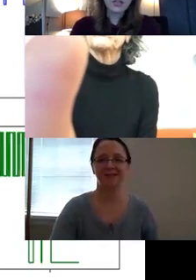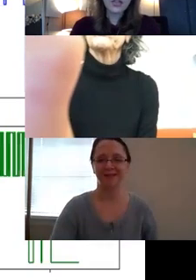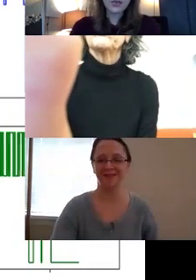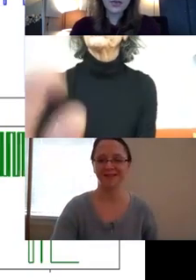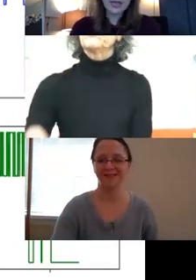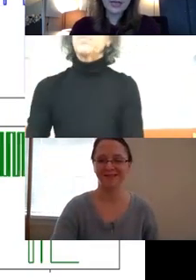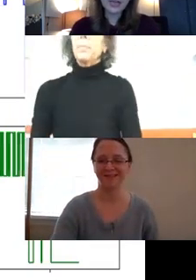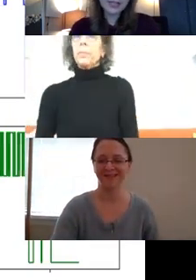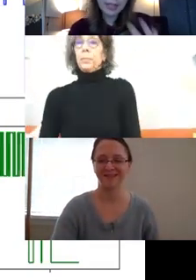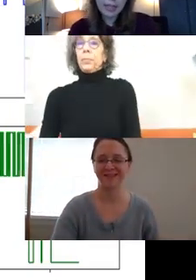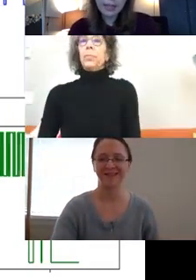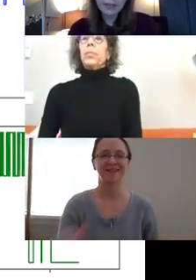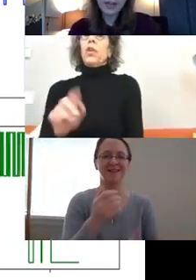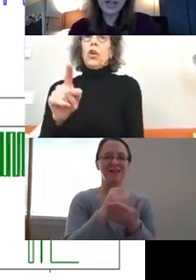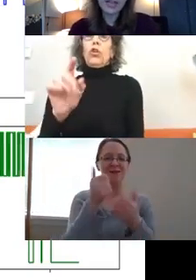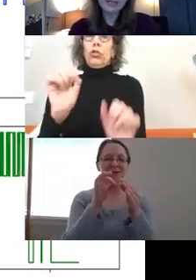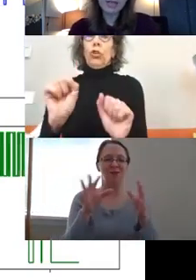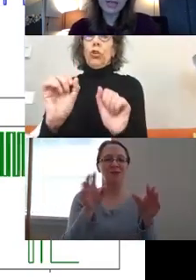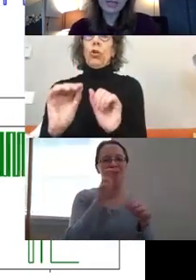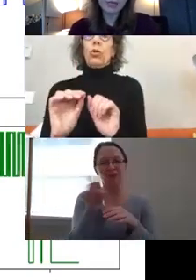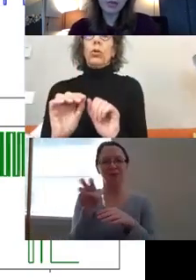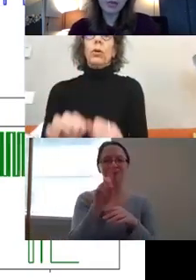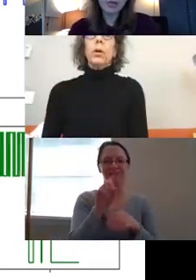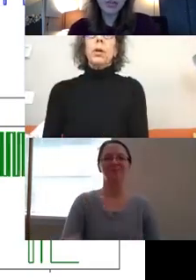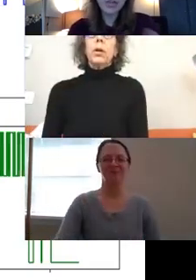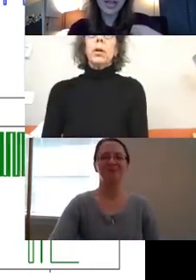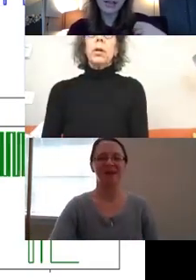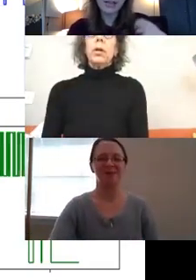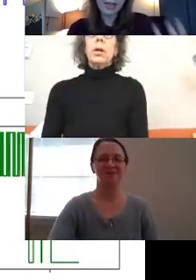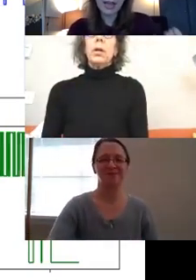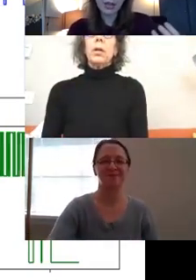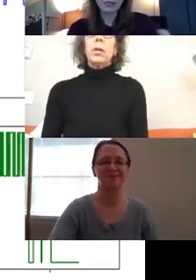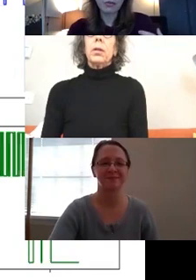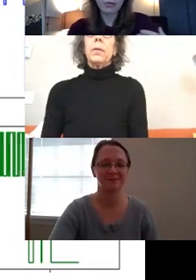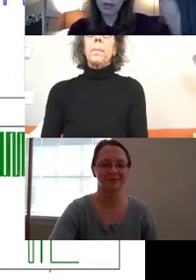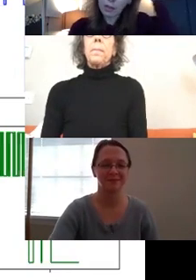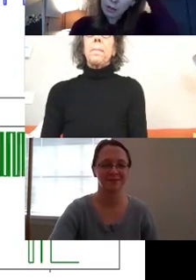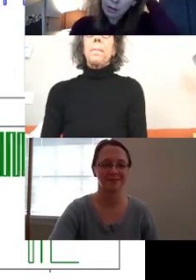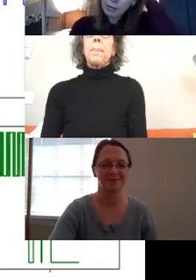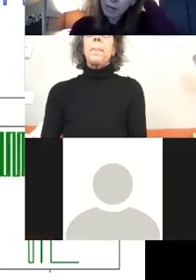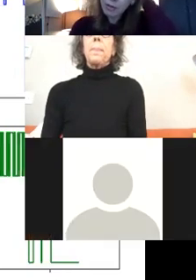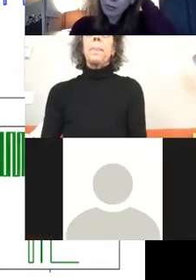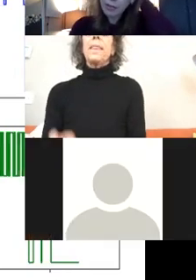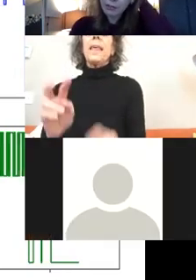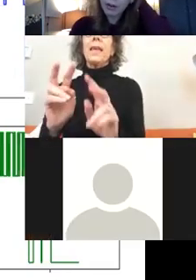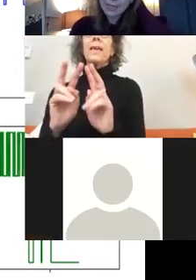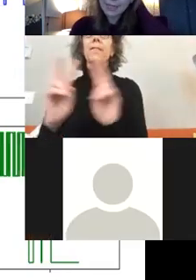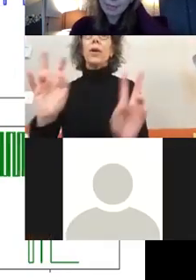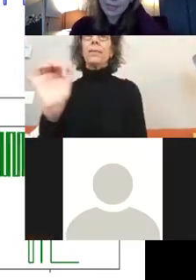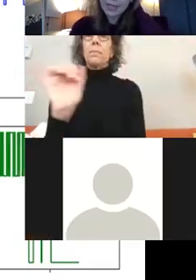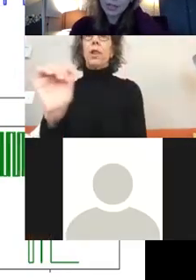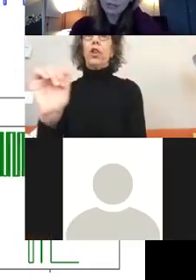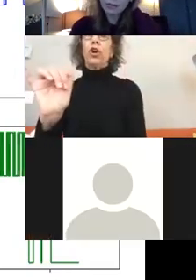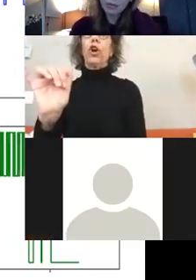on. So as you can see, there is very high similarity between what we measure and the actual measurement from the